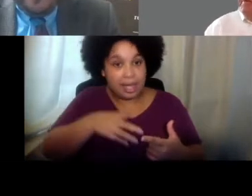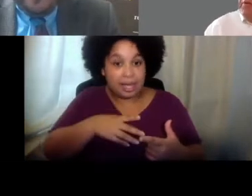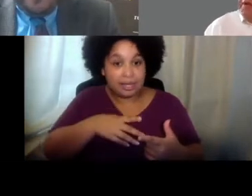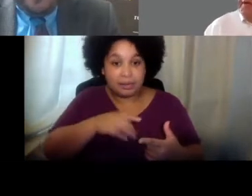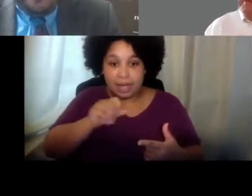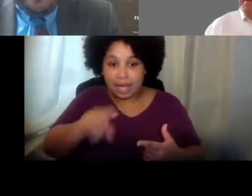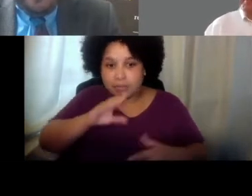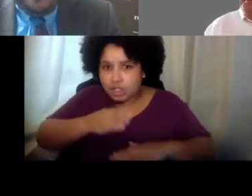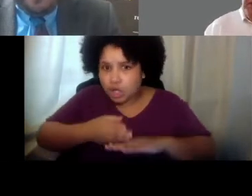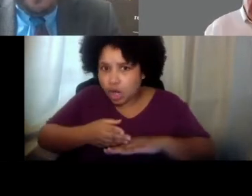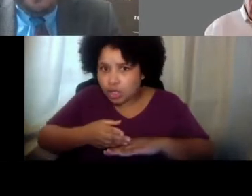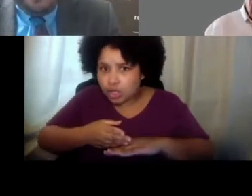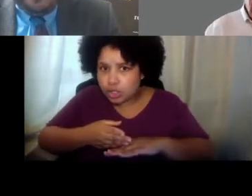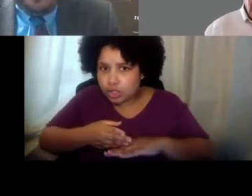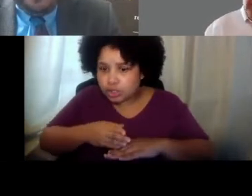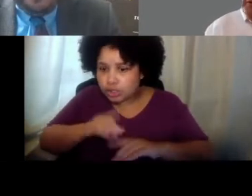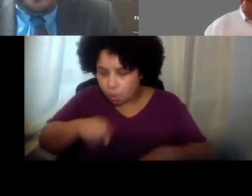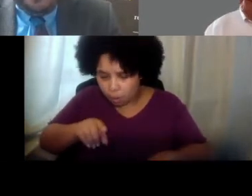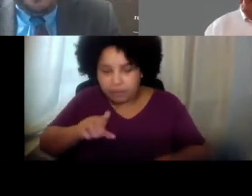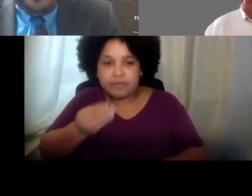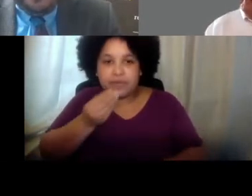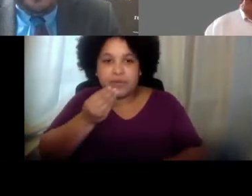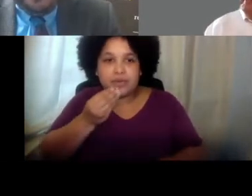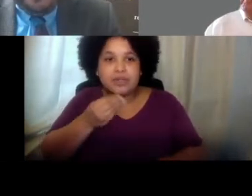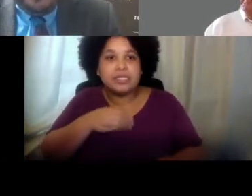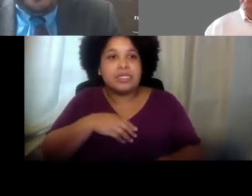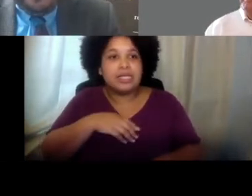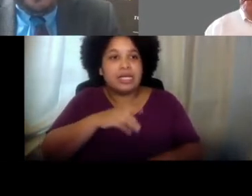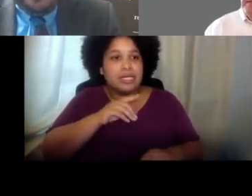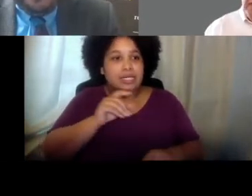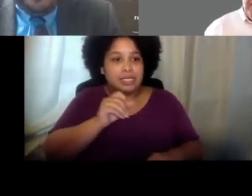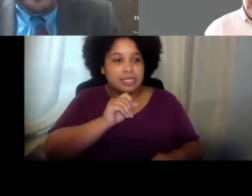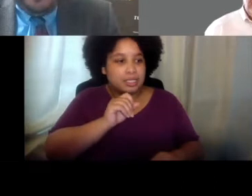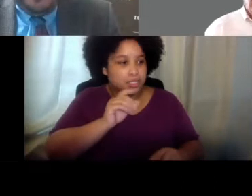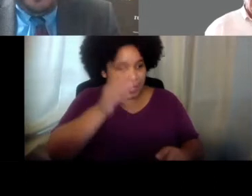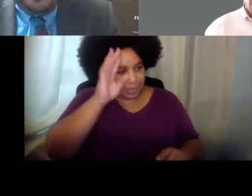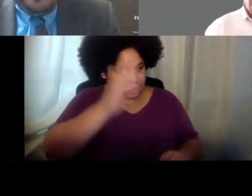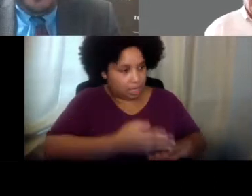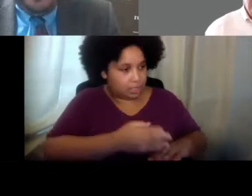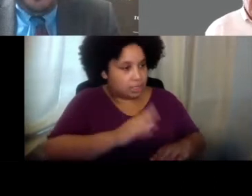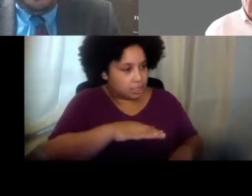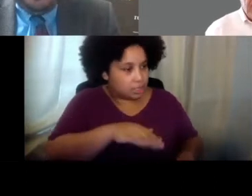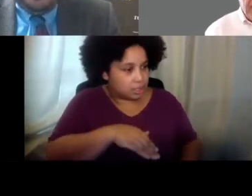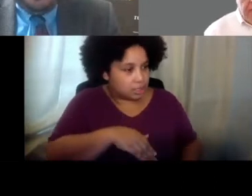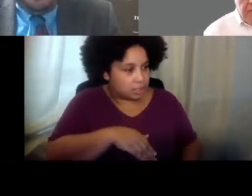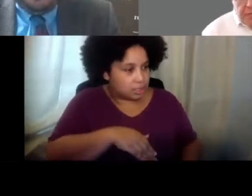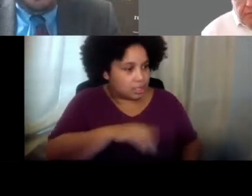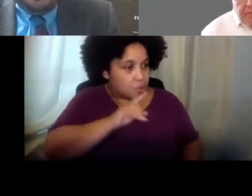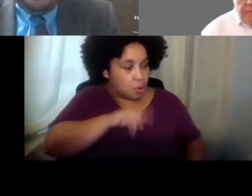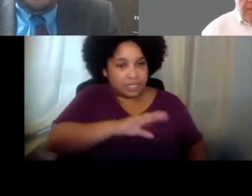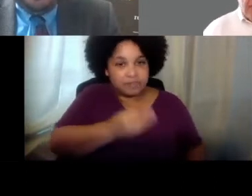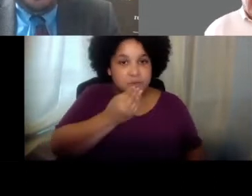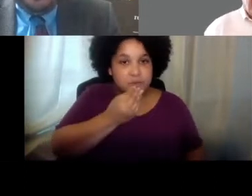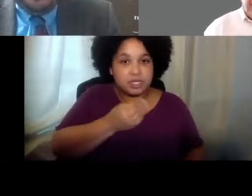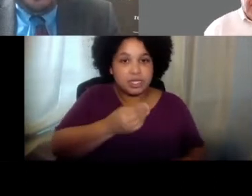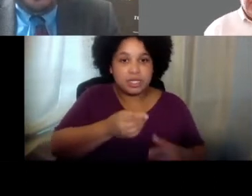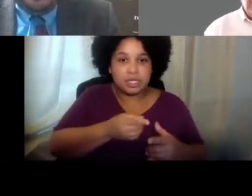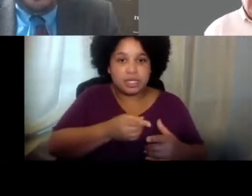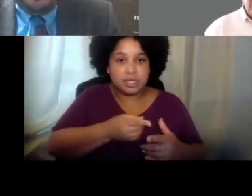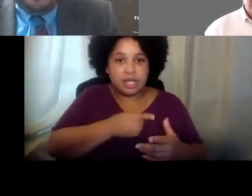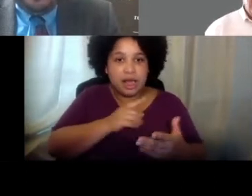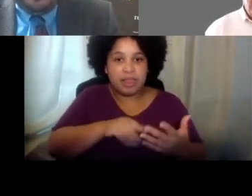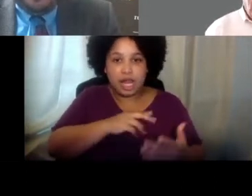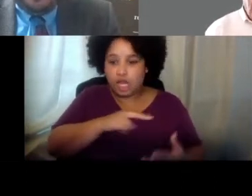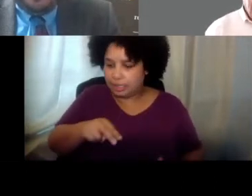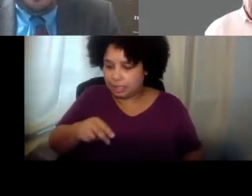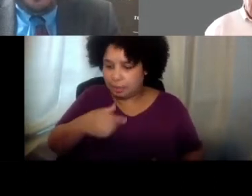my daughter. She ordered her food. And then he turned to my son and he ordered his food. Then he turned